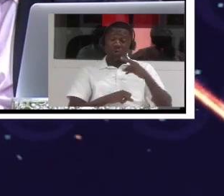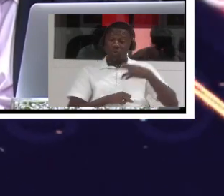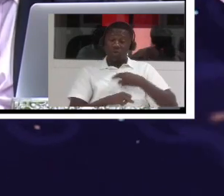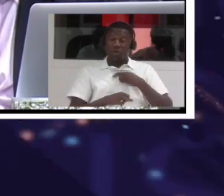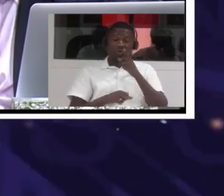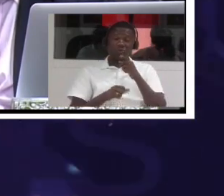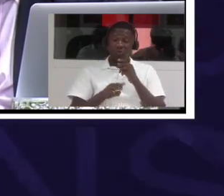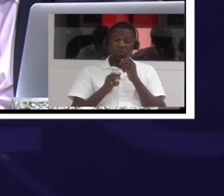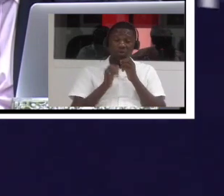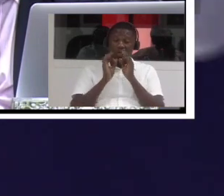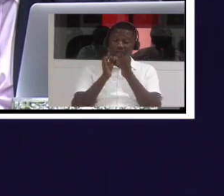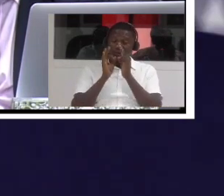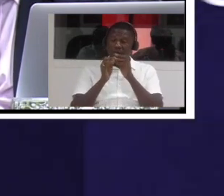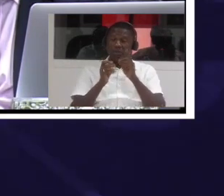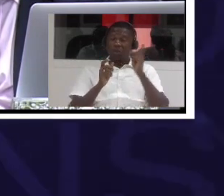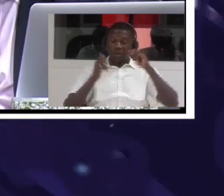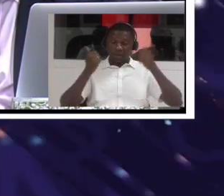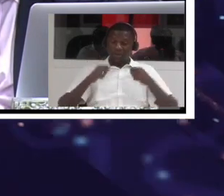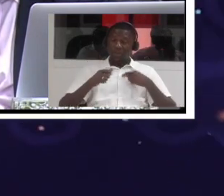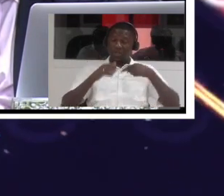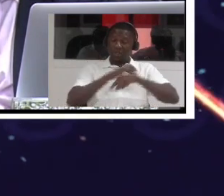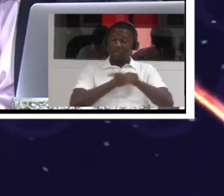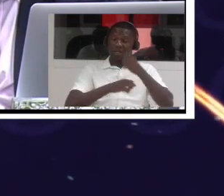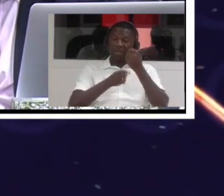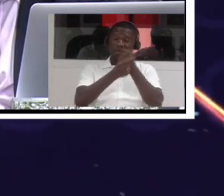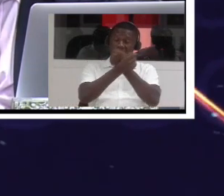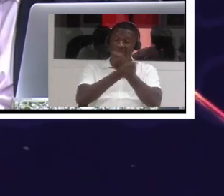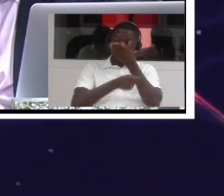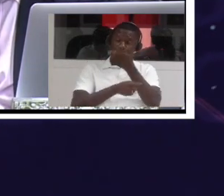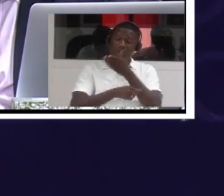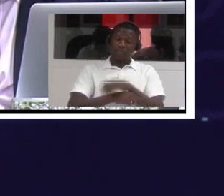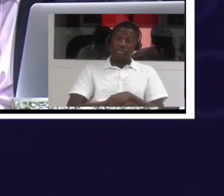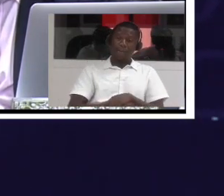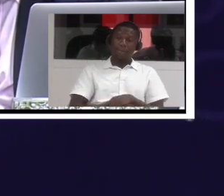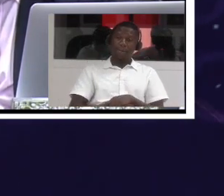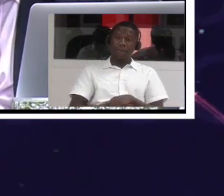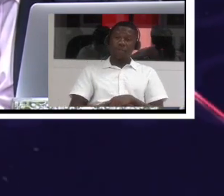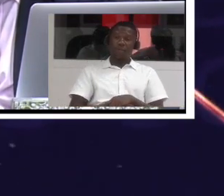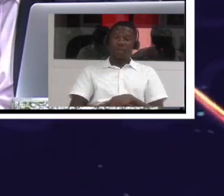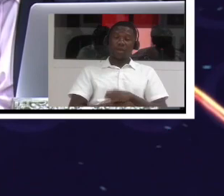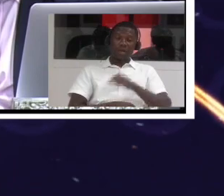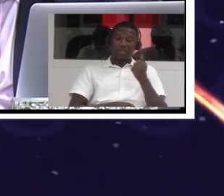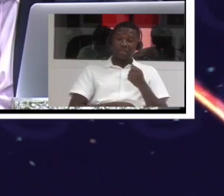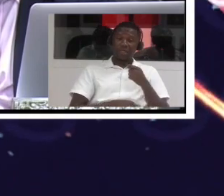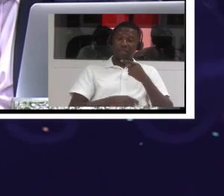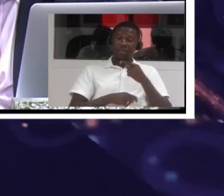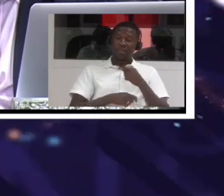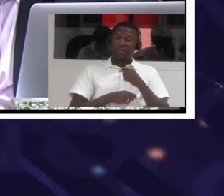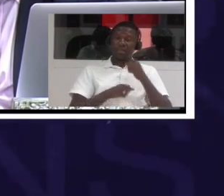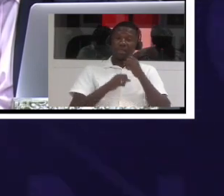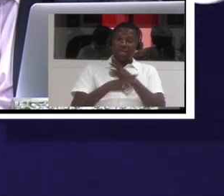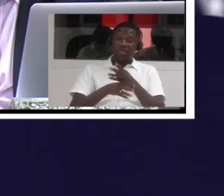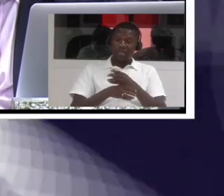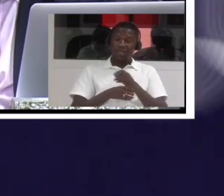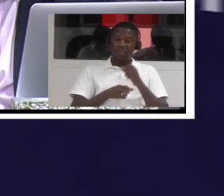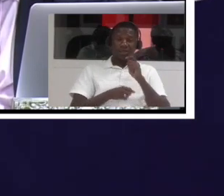then Mohamed Elikot Said, the Ghanaian journalist with a Gambian wife, he yes. too was arrested and